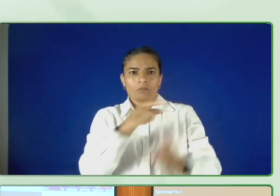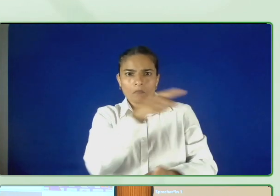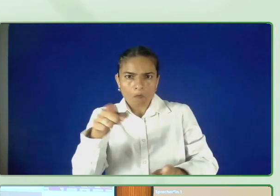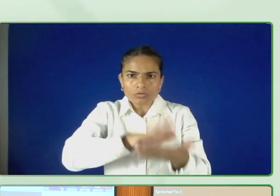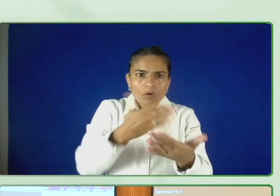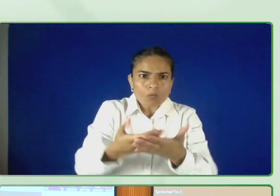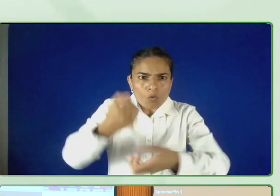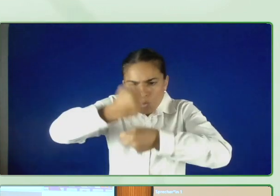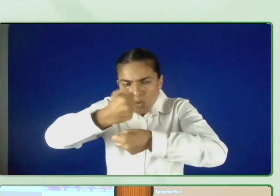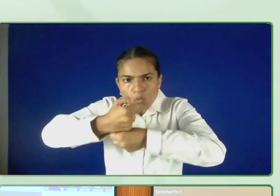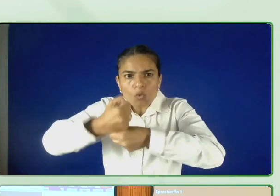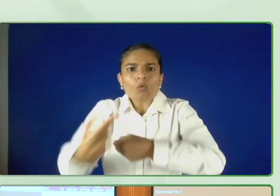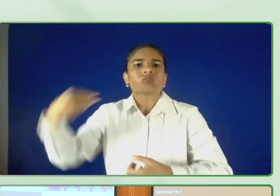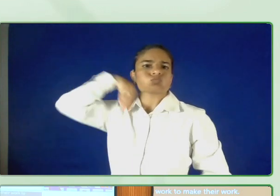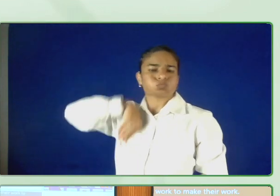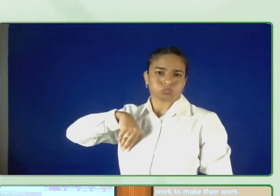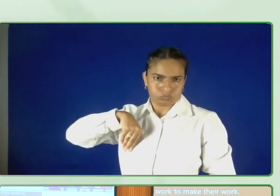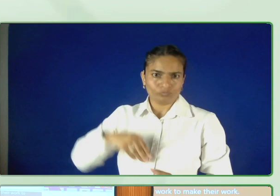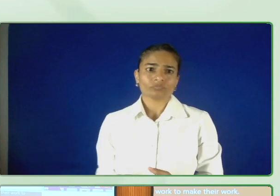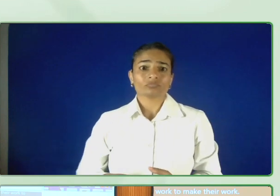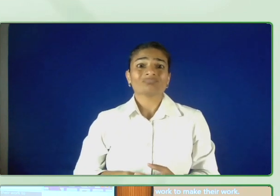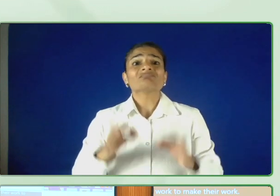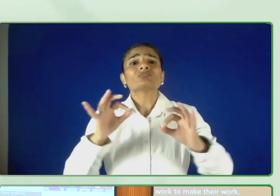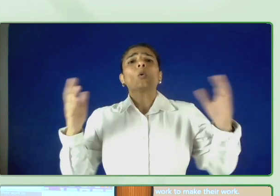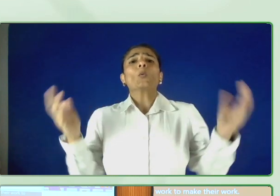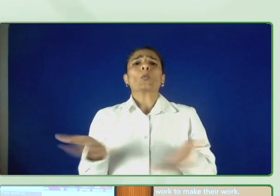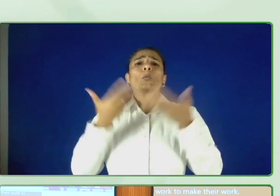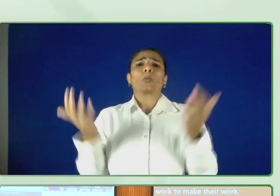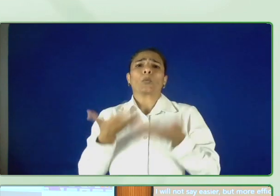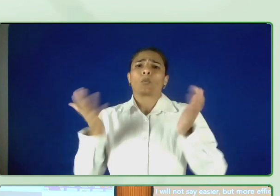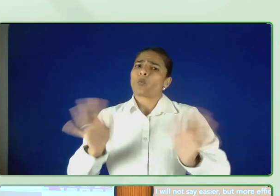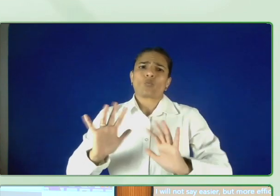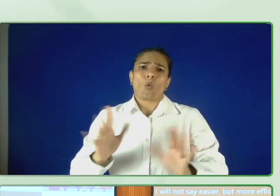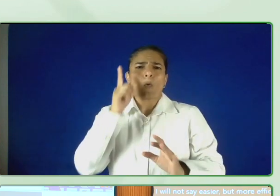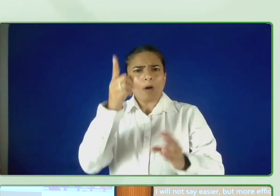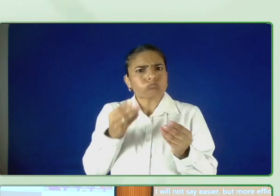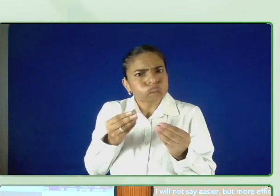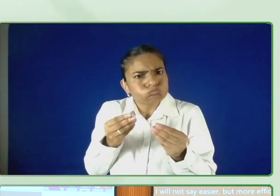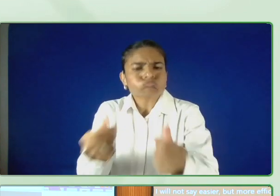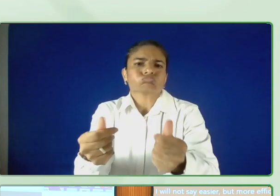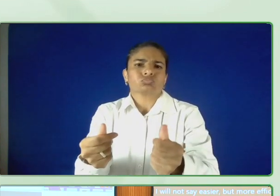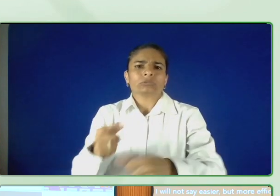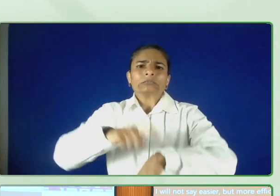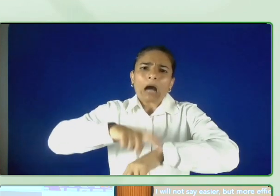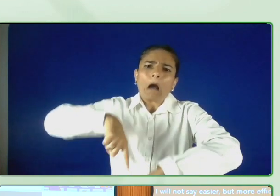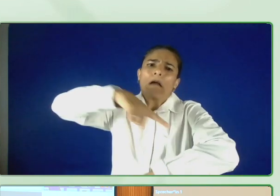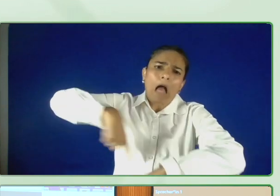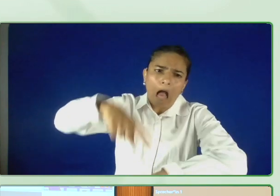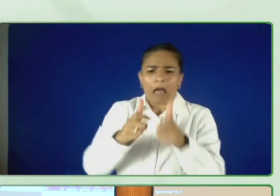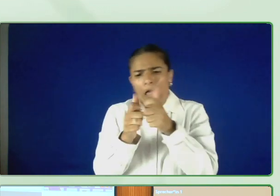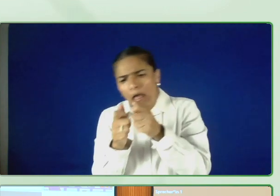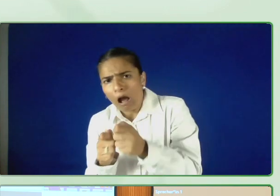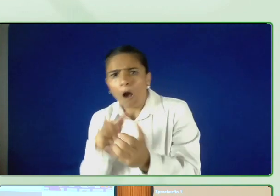I would not say easier, but more efficient. They don't need to spend time with administrative work because things like the